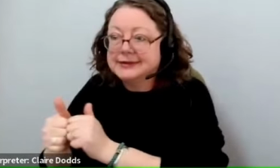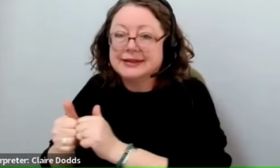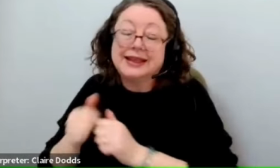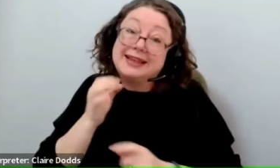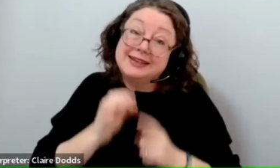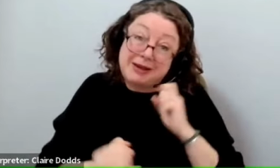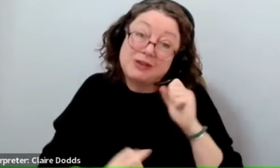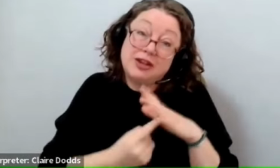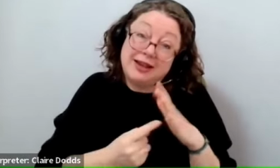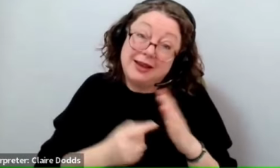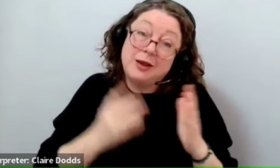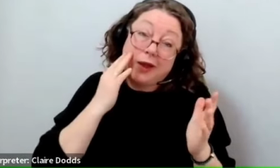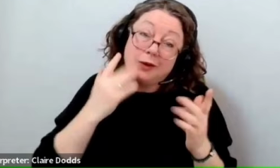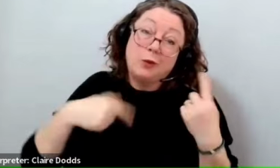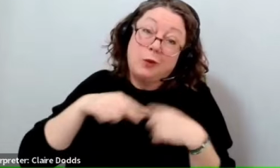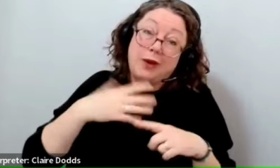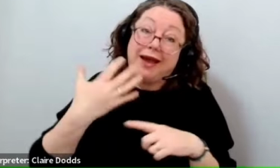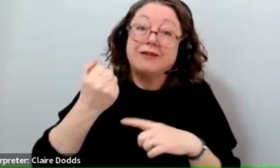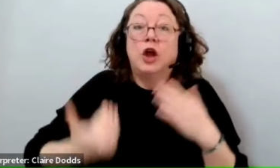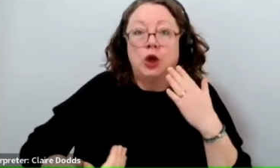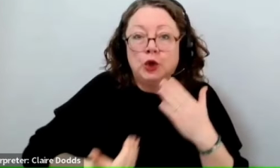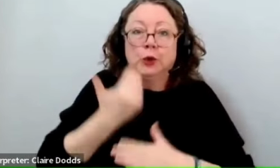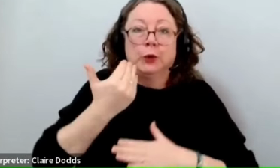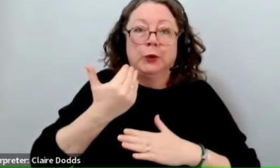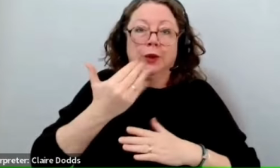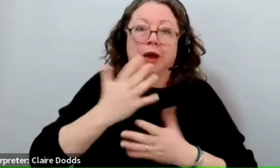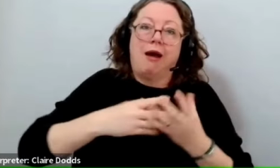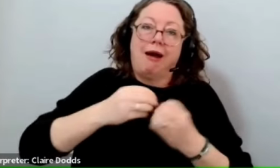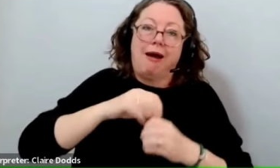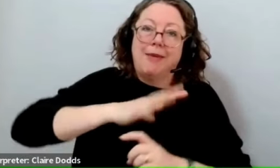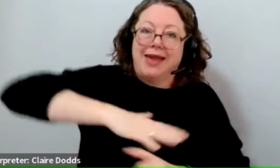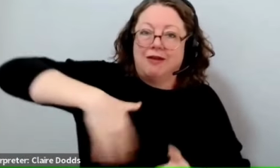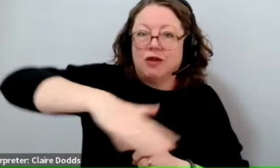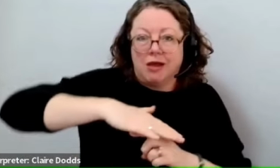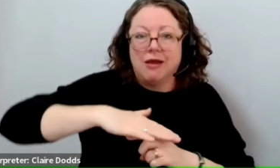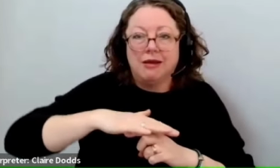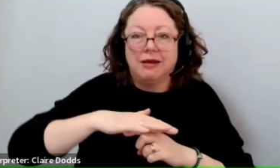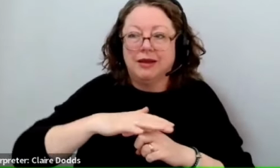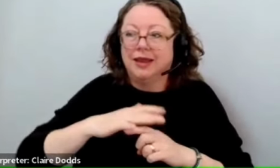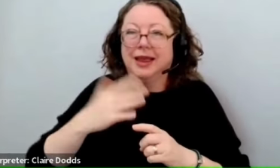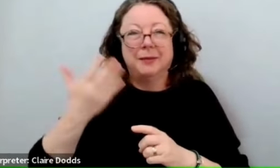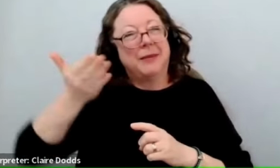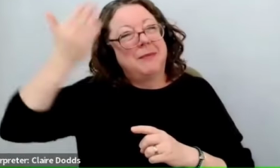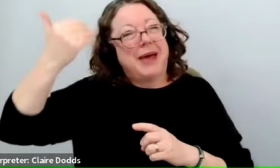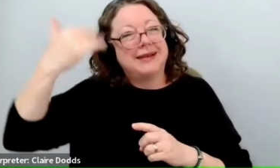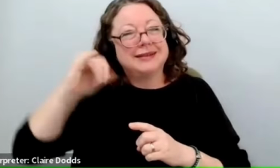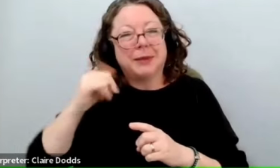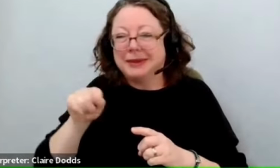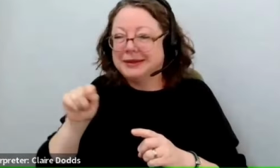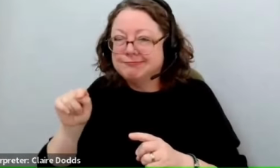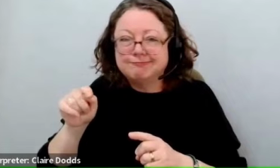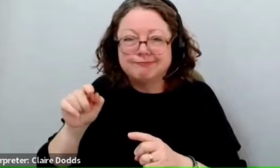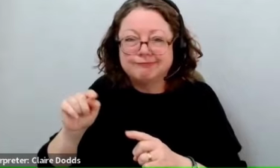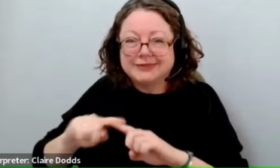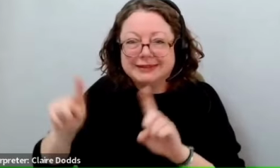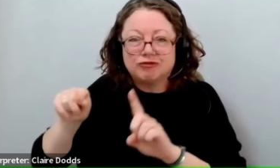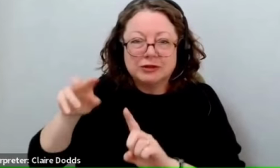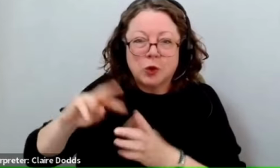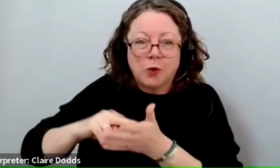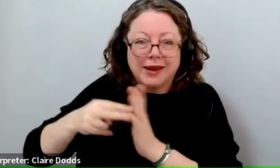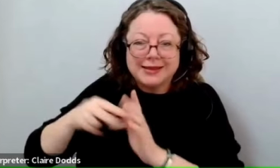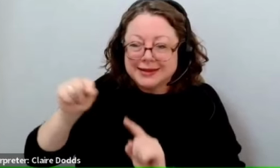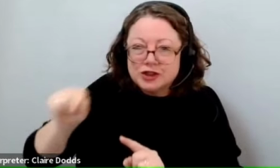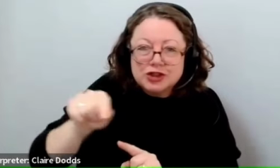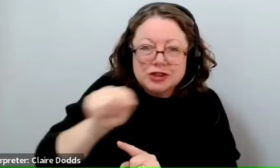partners where we are in new hub areas where there are consortia of previous hub lead